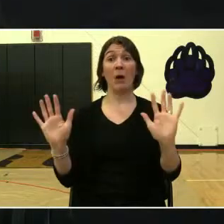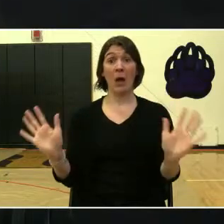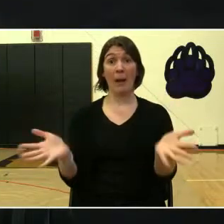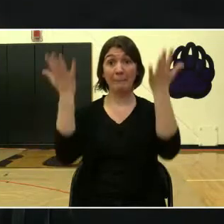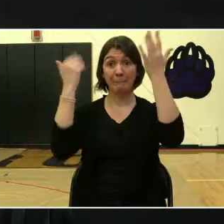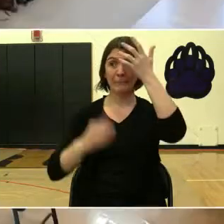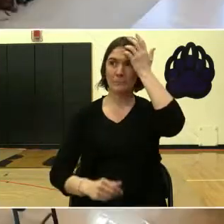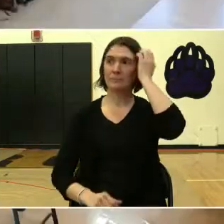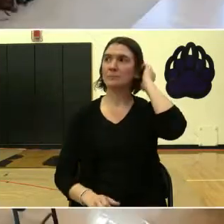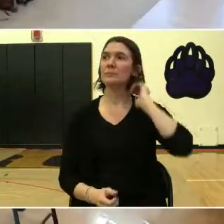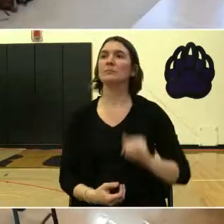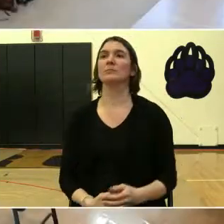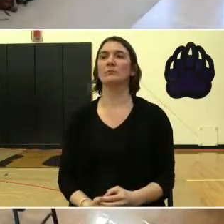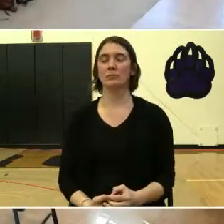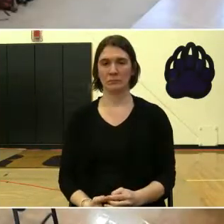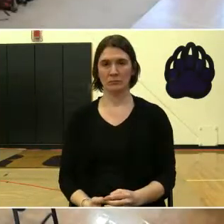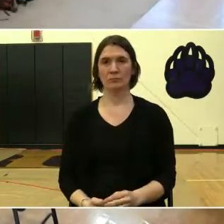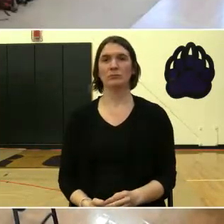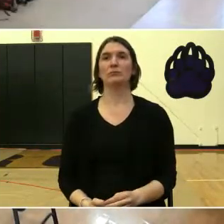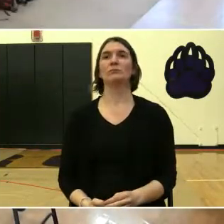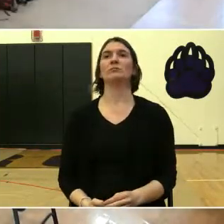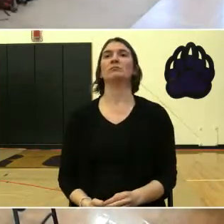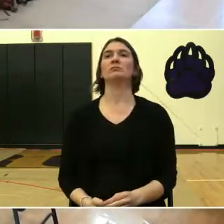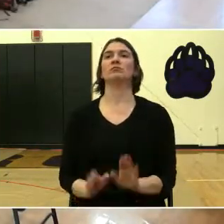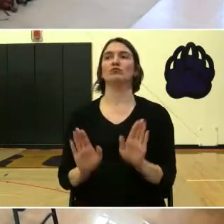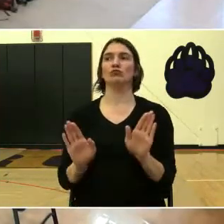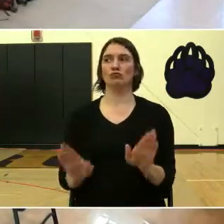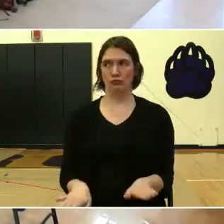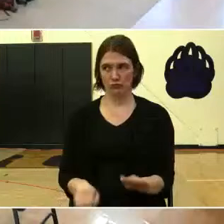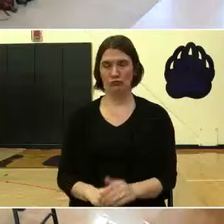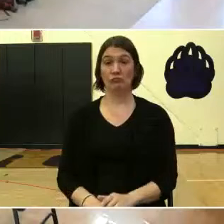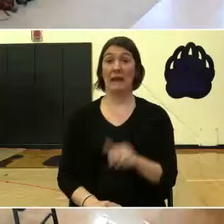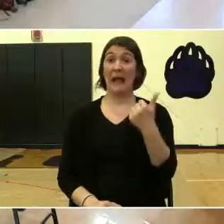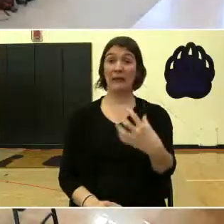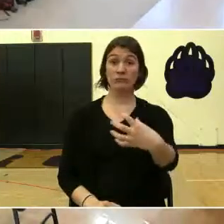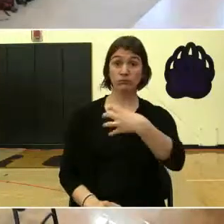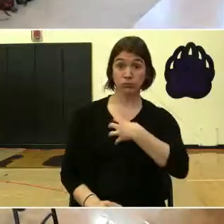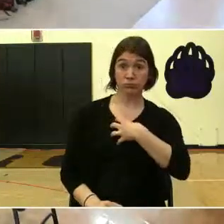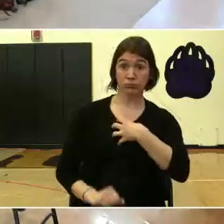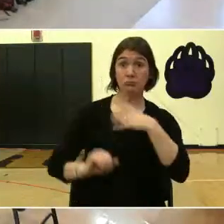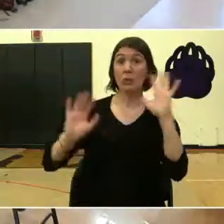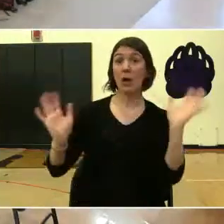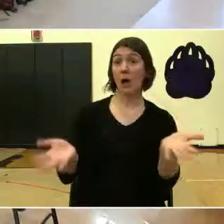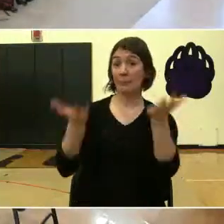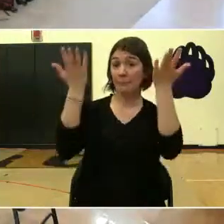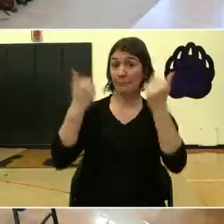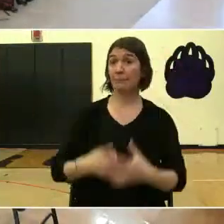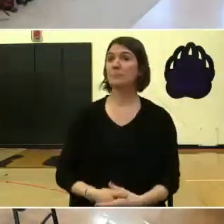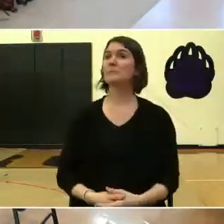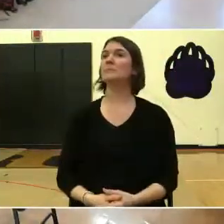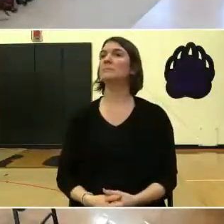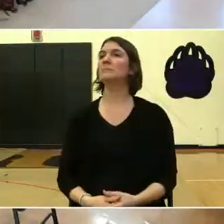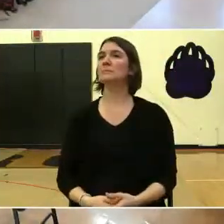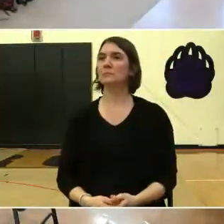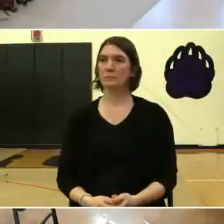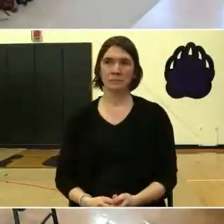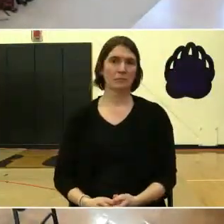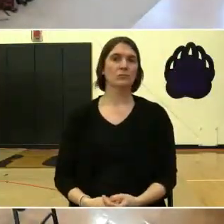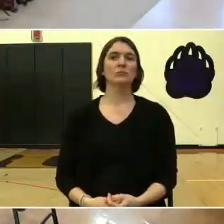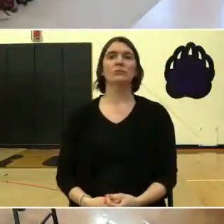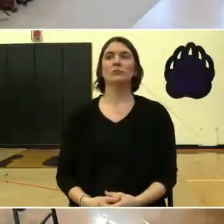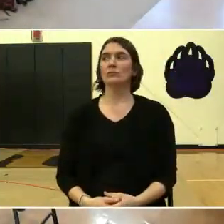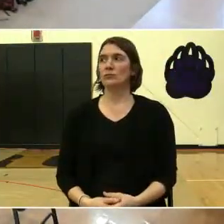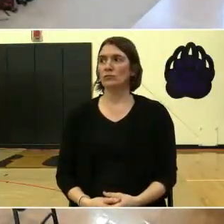please rise and say I I thank you all those opposed to article 12 please rise and say